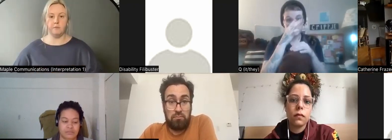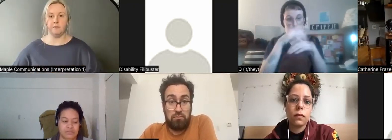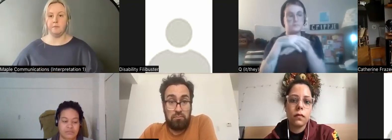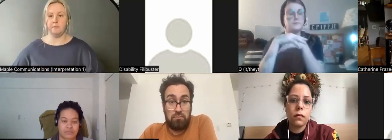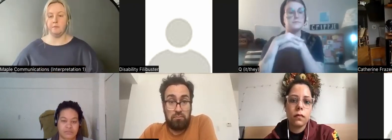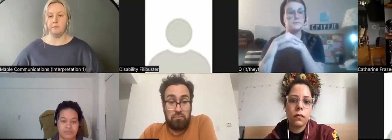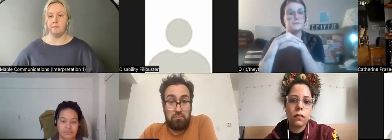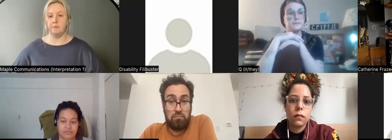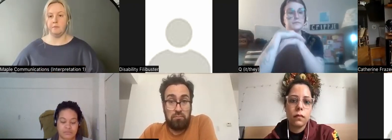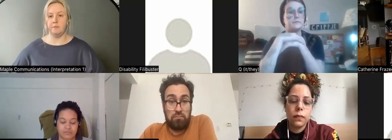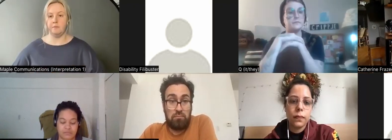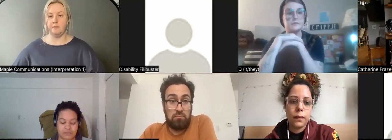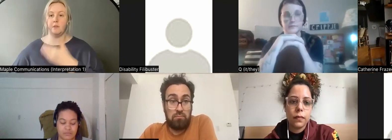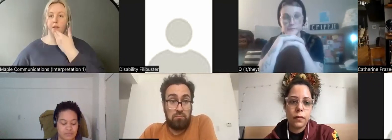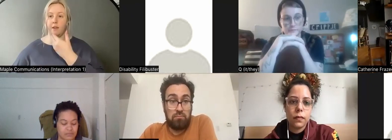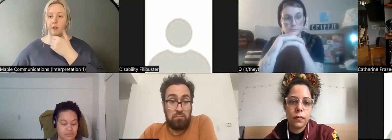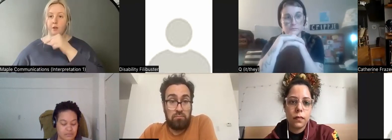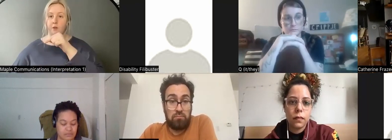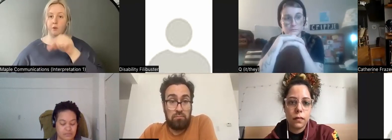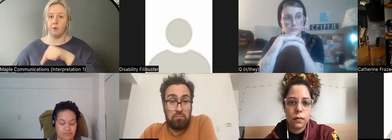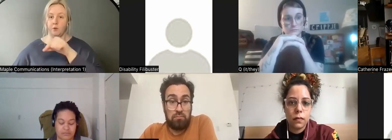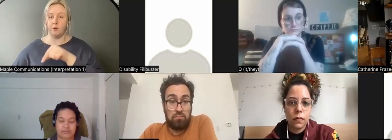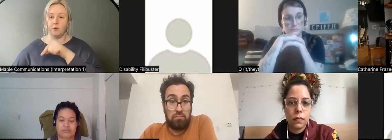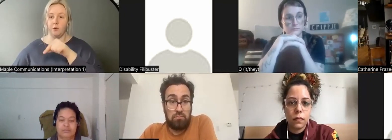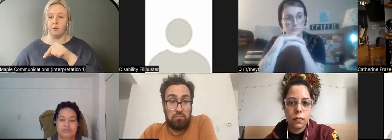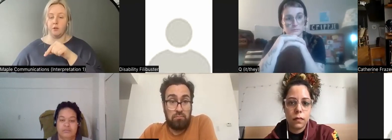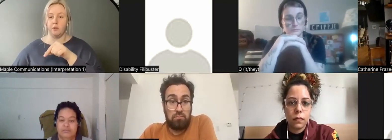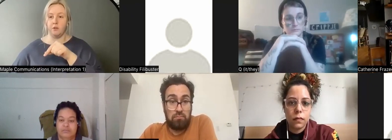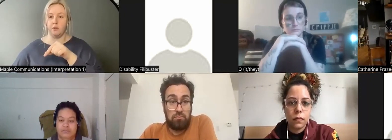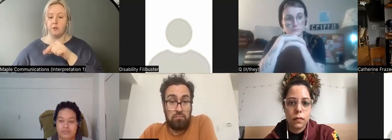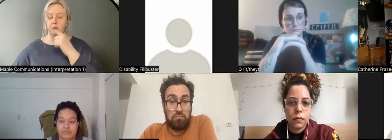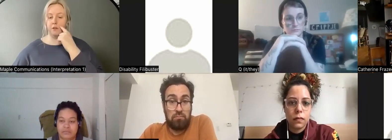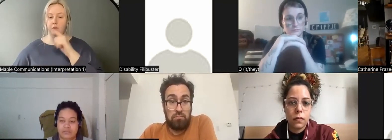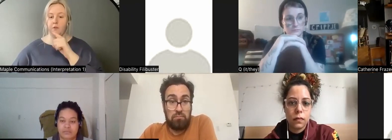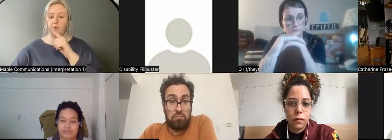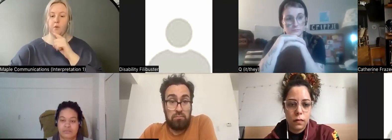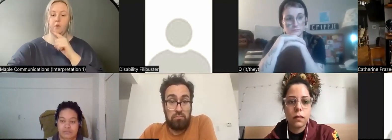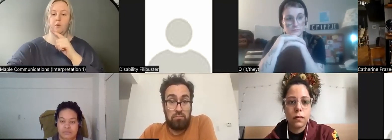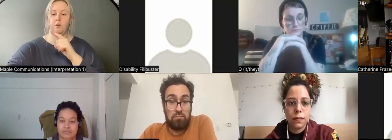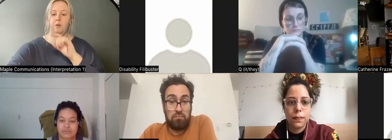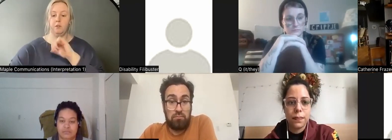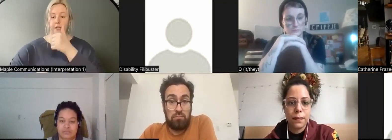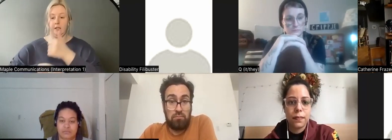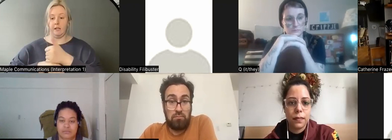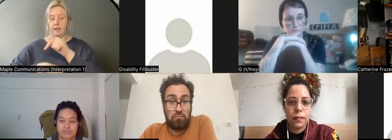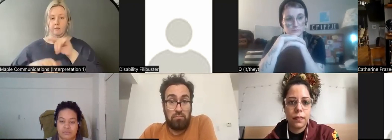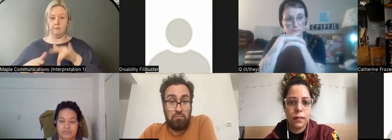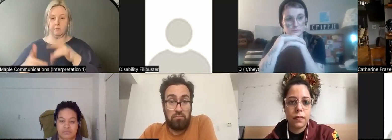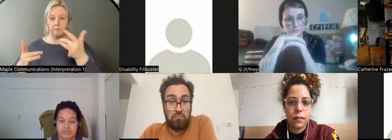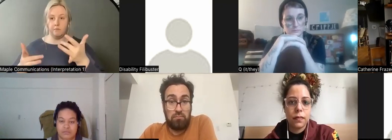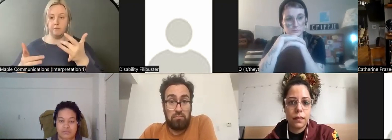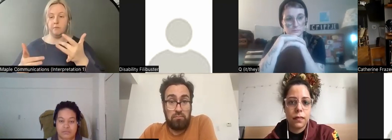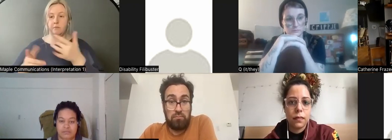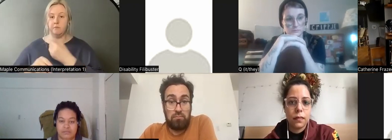Q, for creating this kind of space for equipped